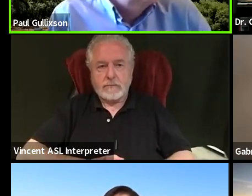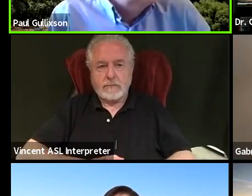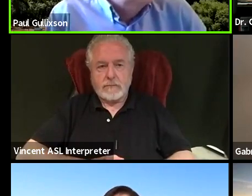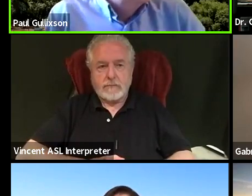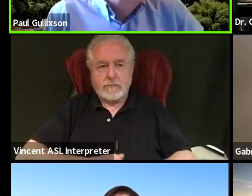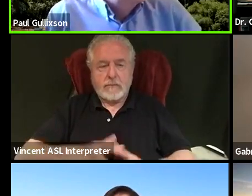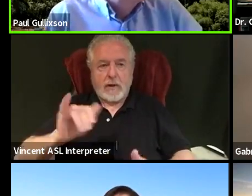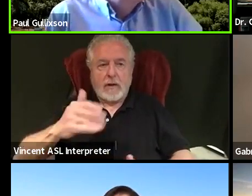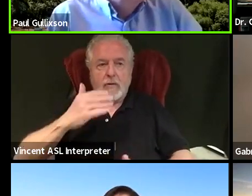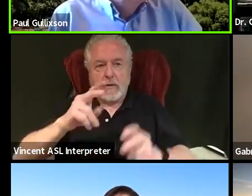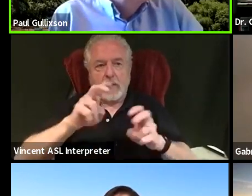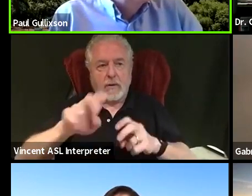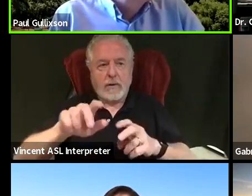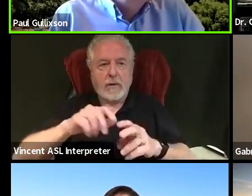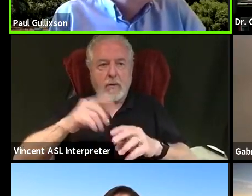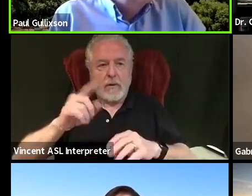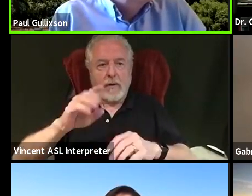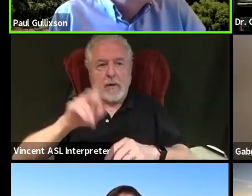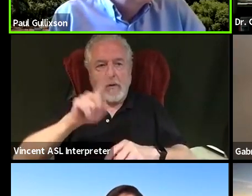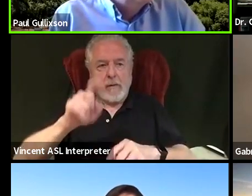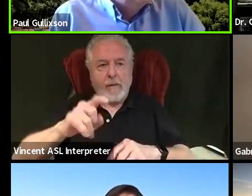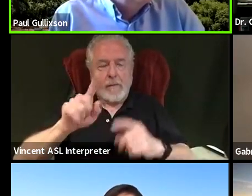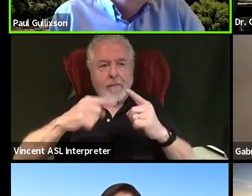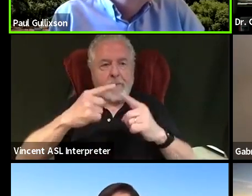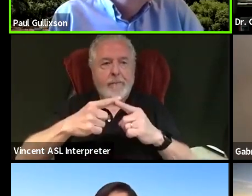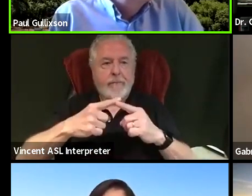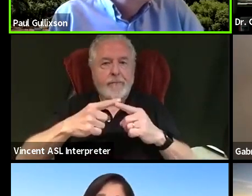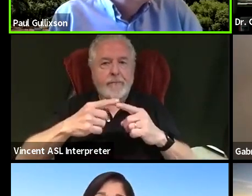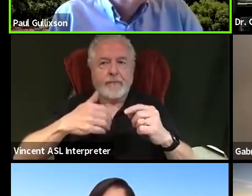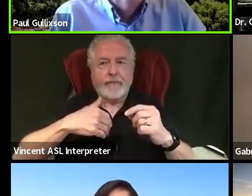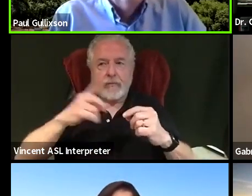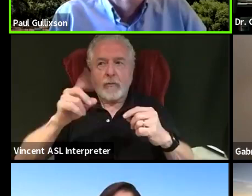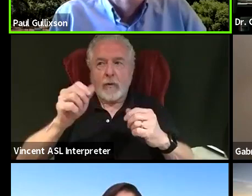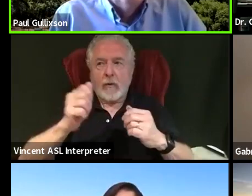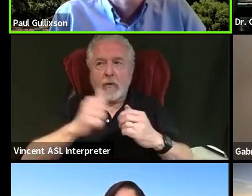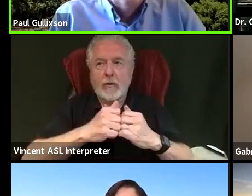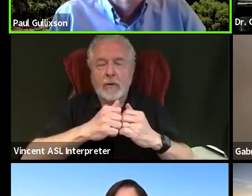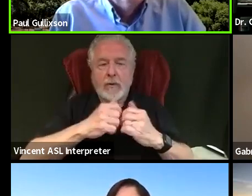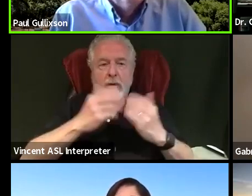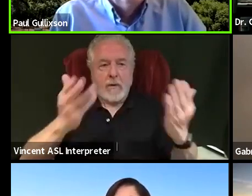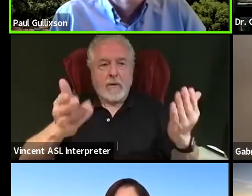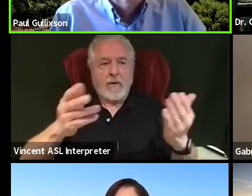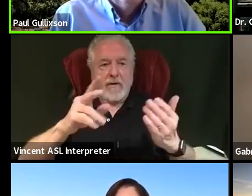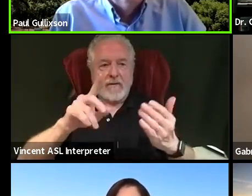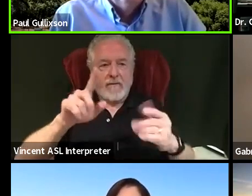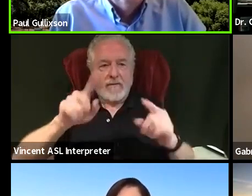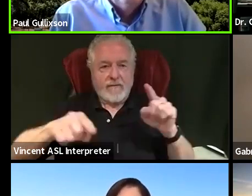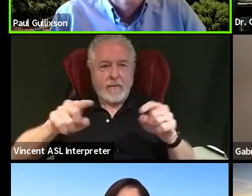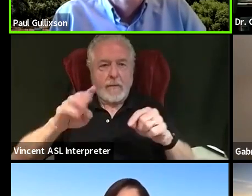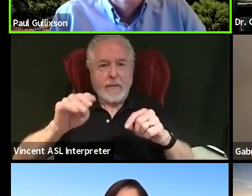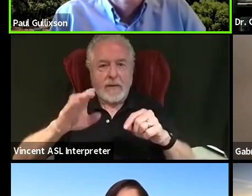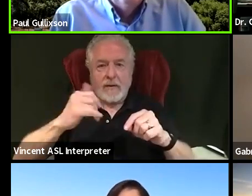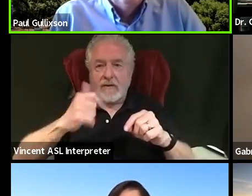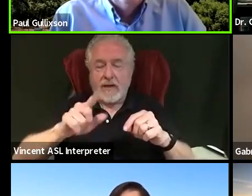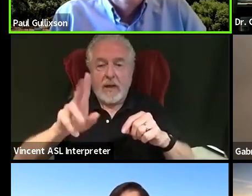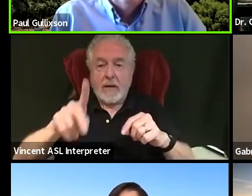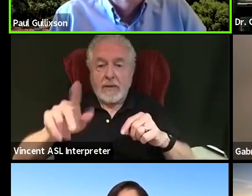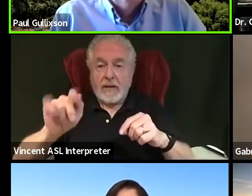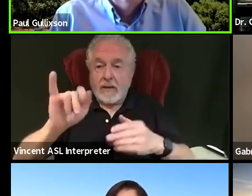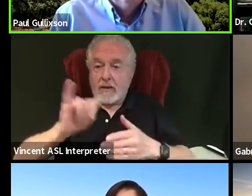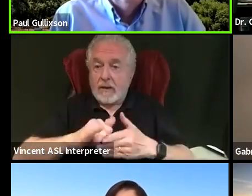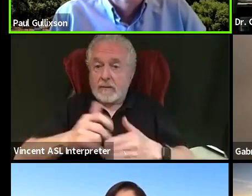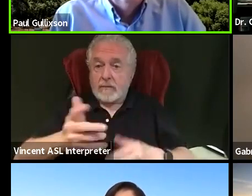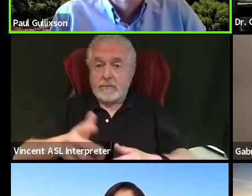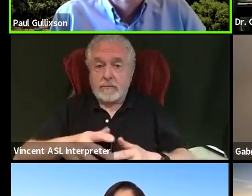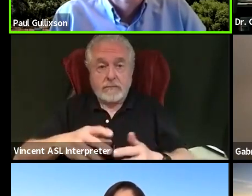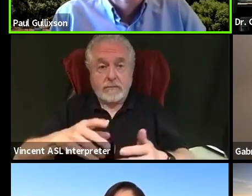That's a good segue to another one of our questions about having to do with the prevalence of variants. Dr. Mays, do we have any update on